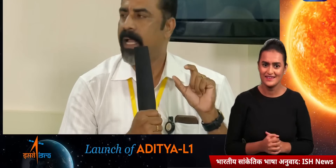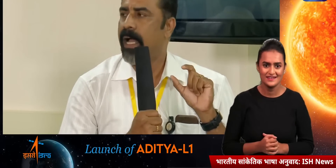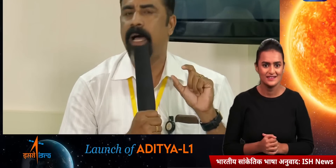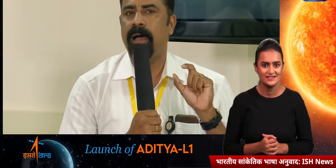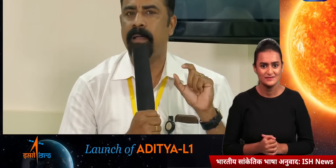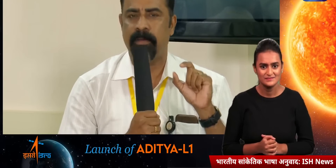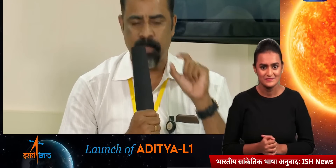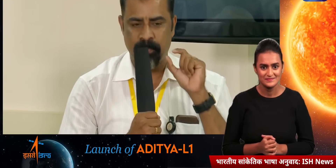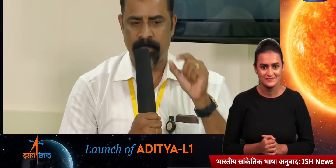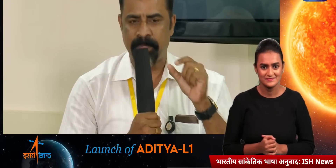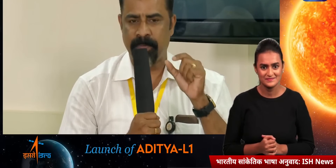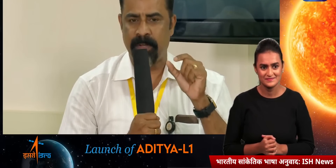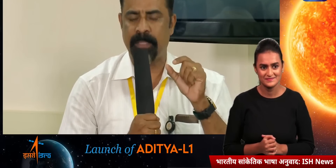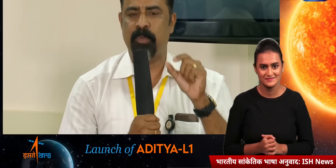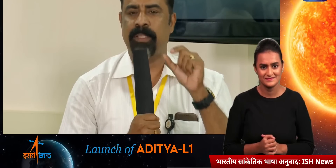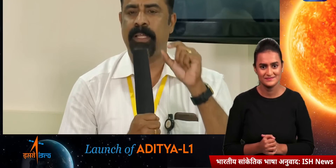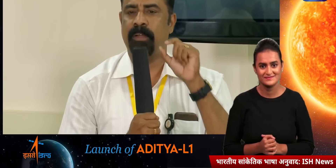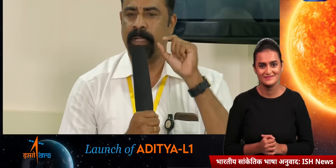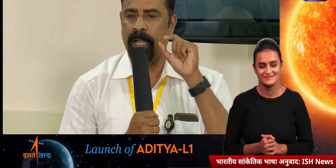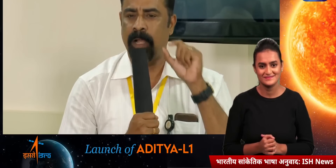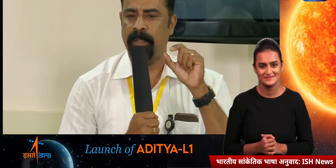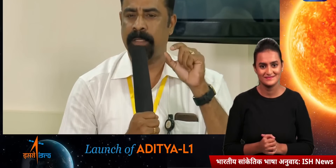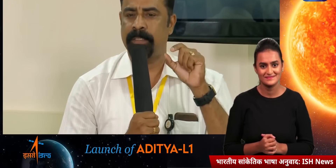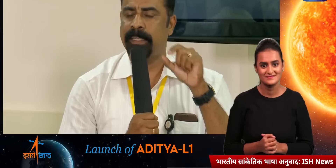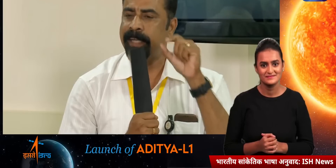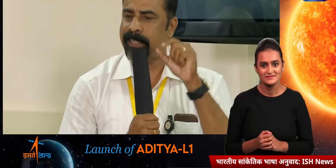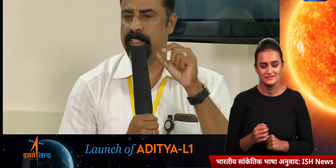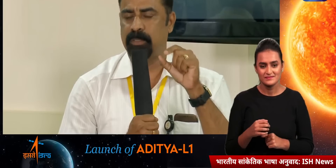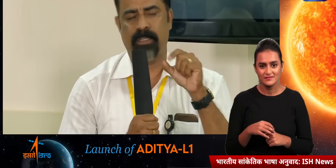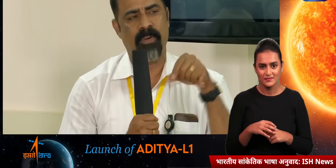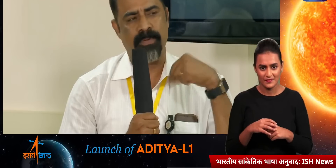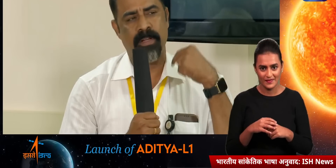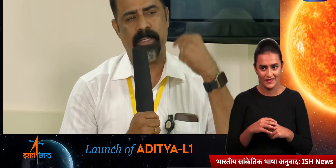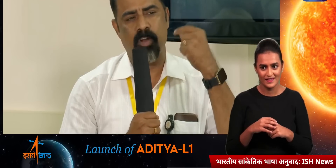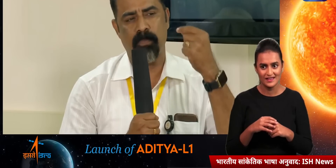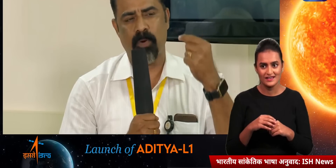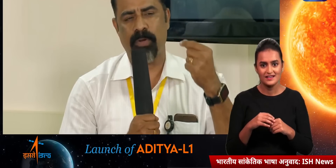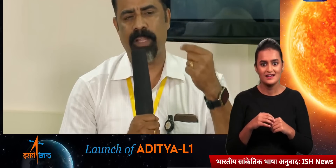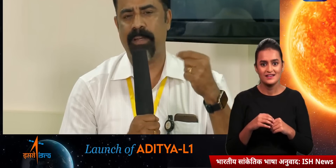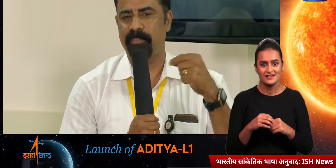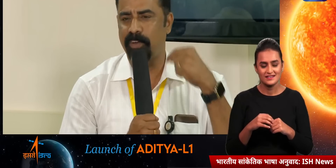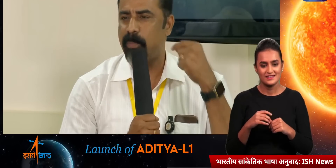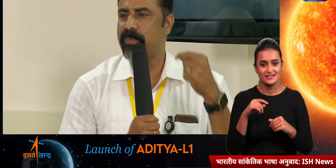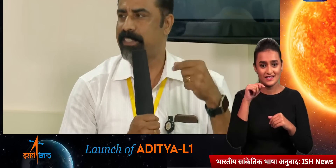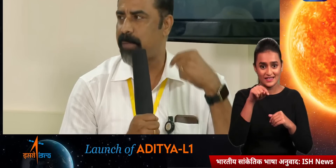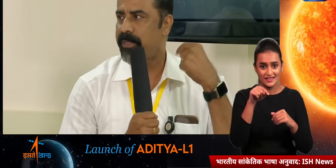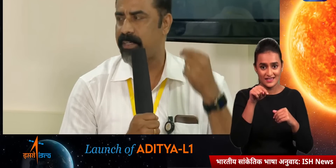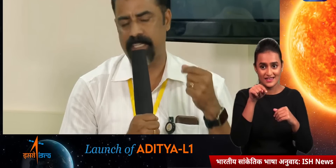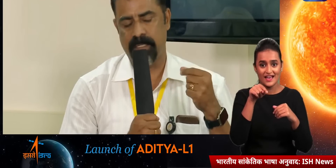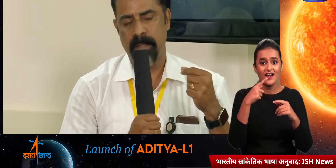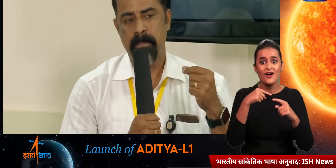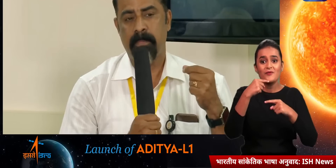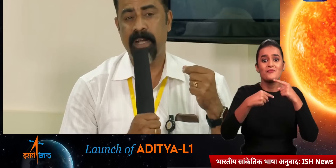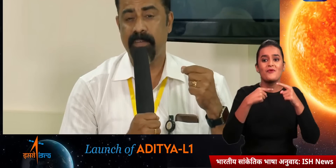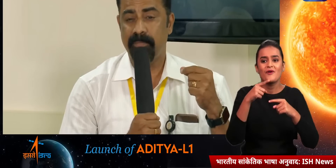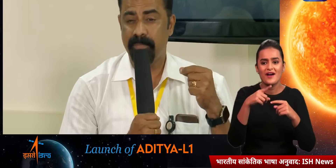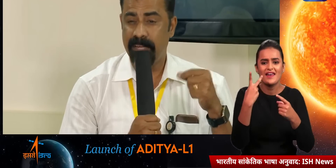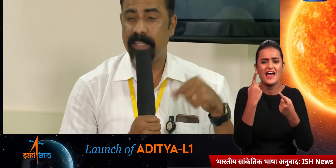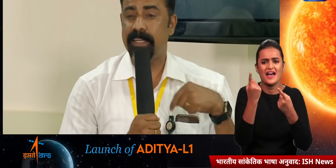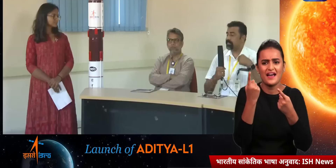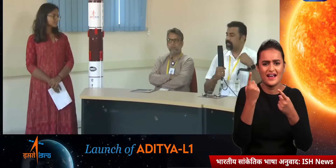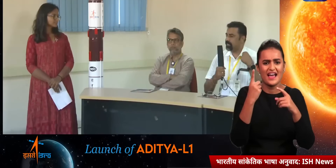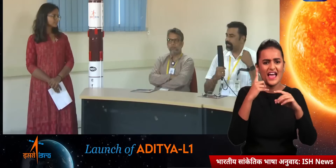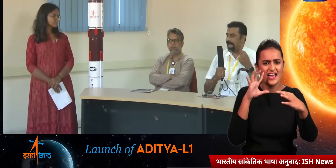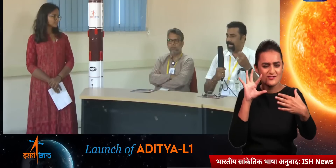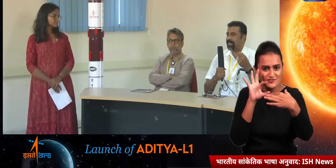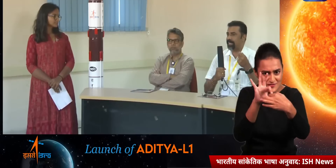gives what we call about the interactions, what we call the normal routine phenomenon which is happening on there. But when